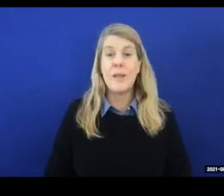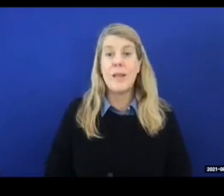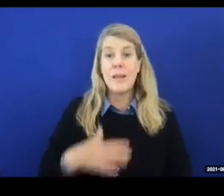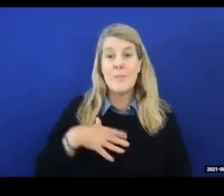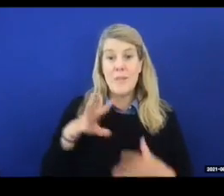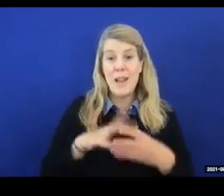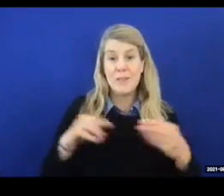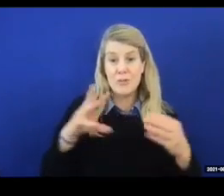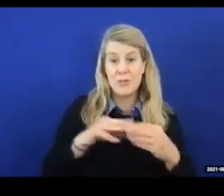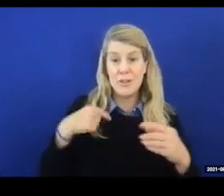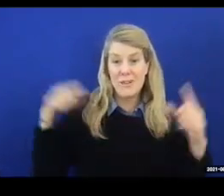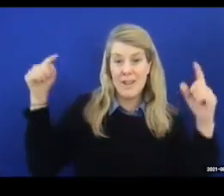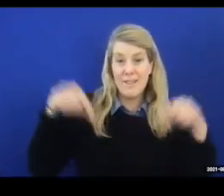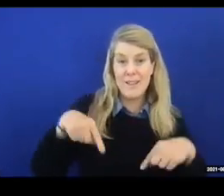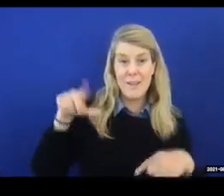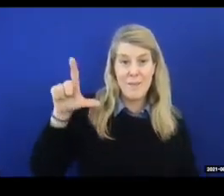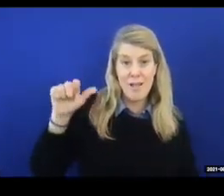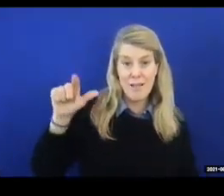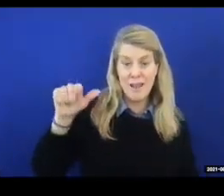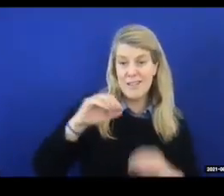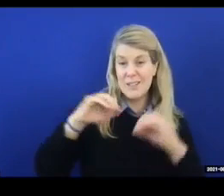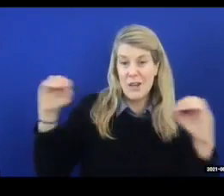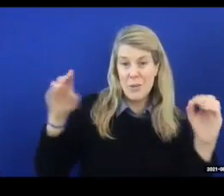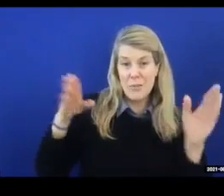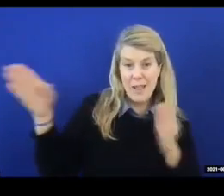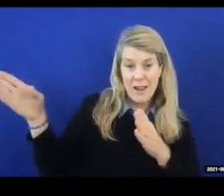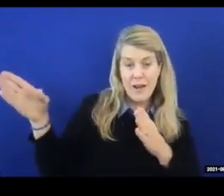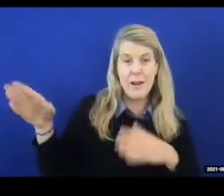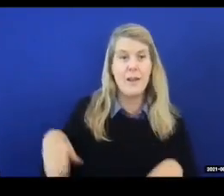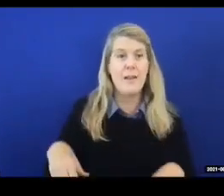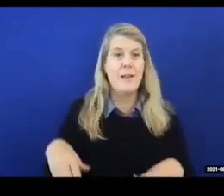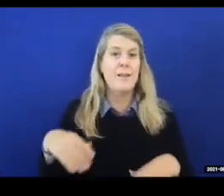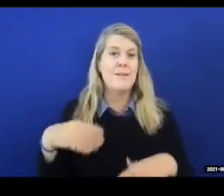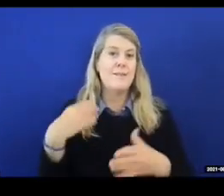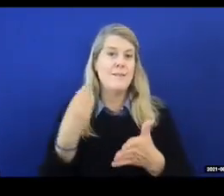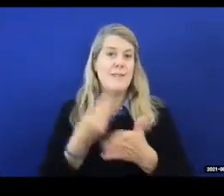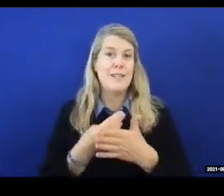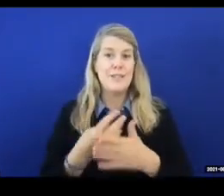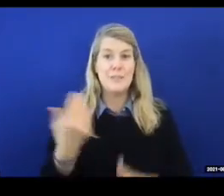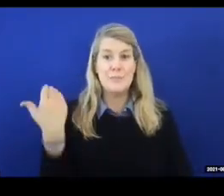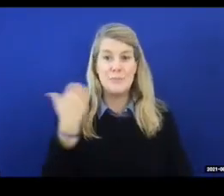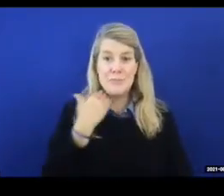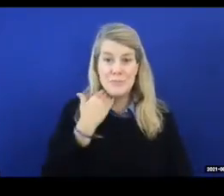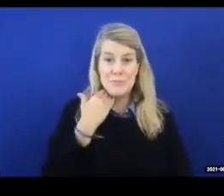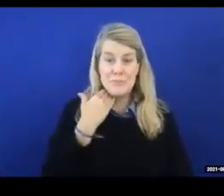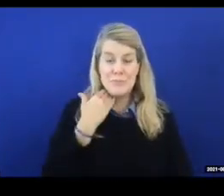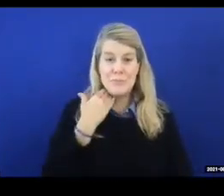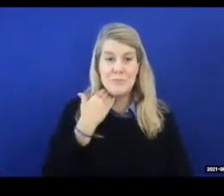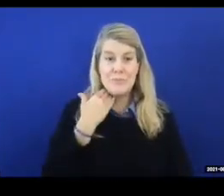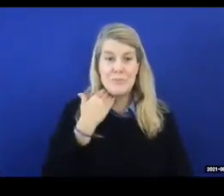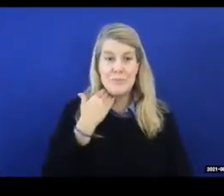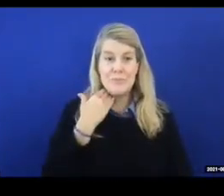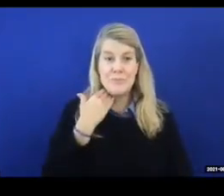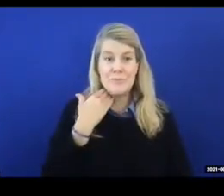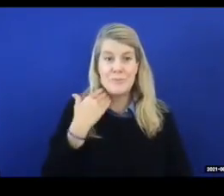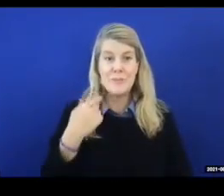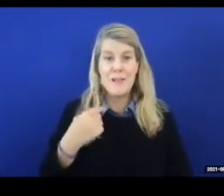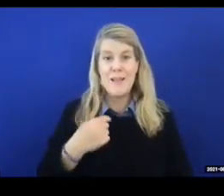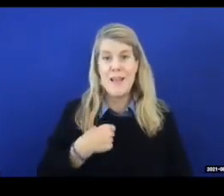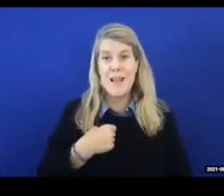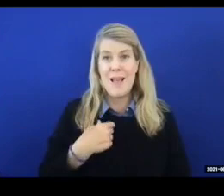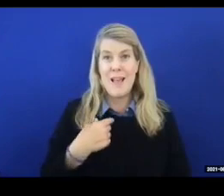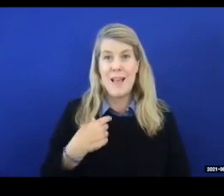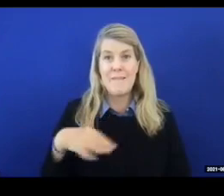When I came to LA, I had no plans and I was financially limited. And